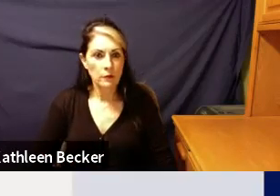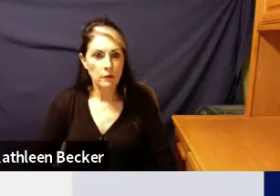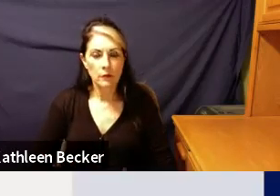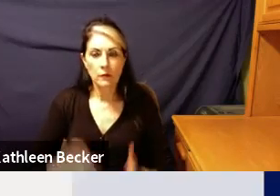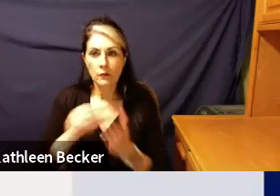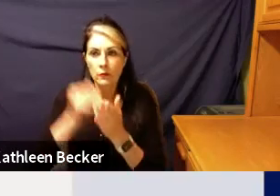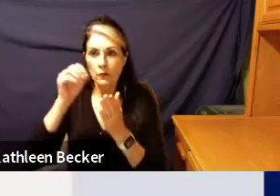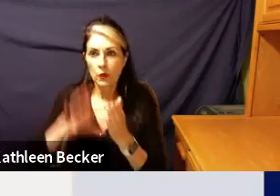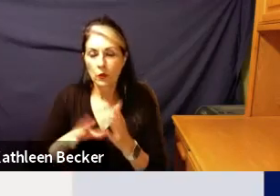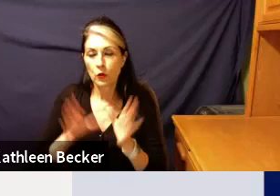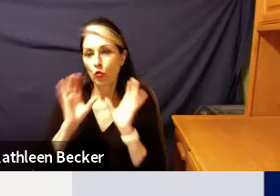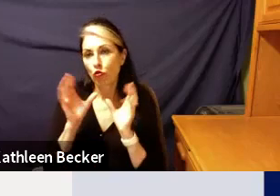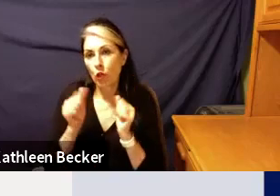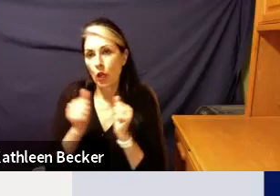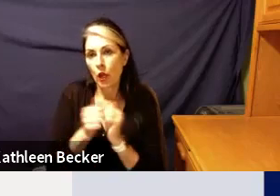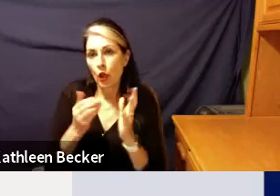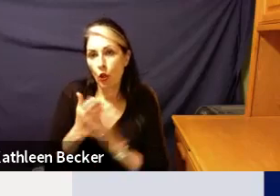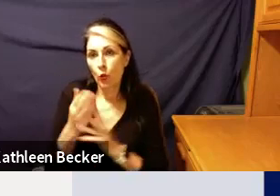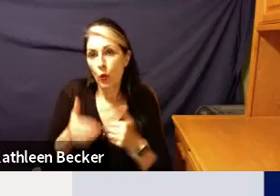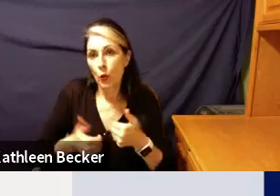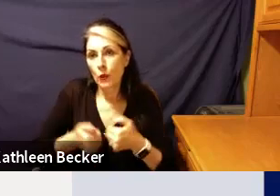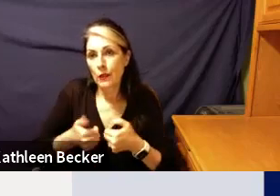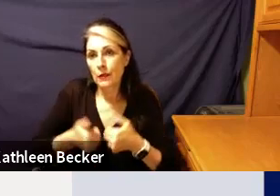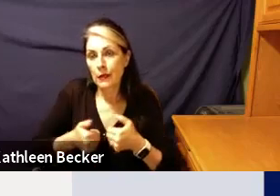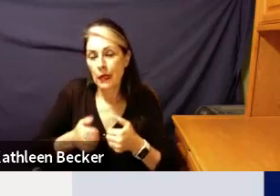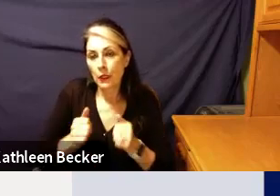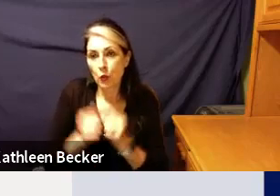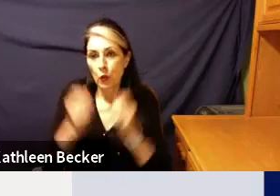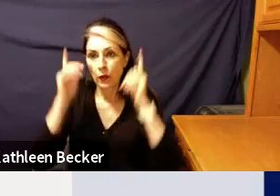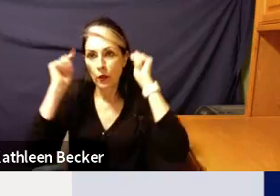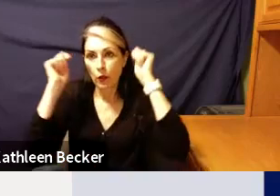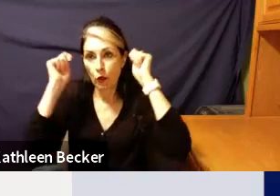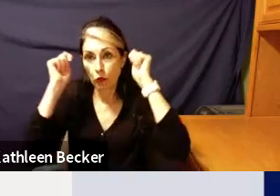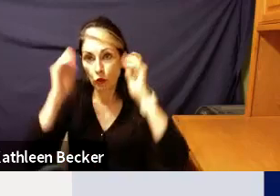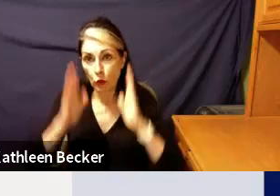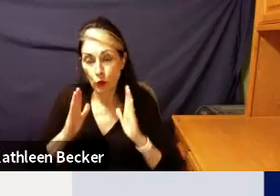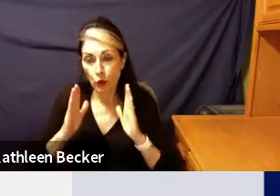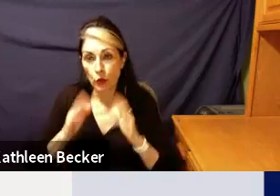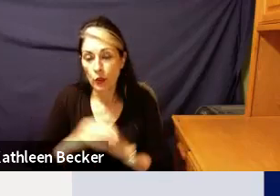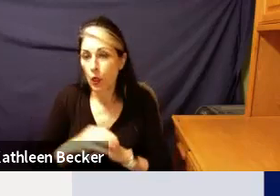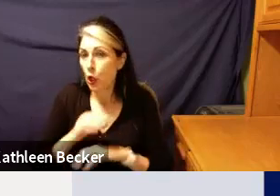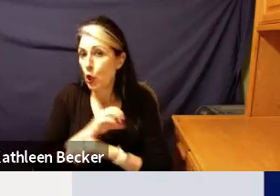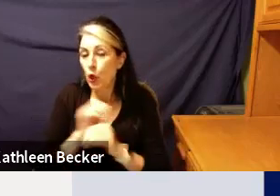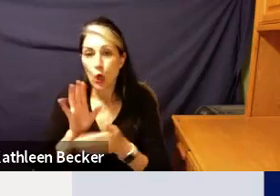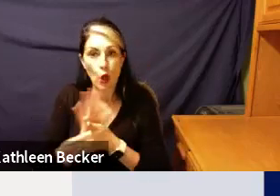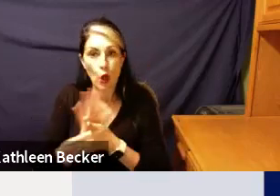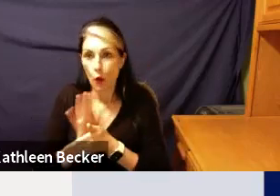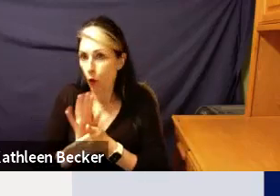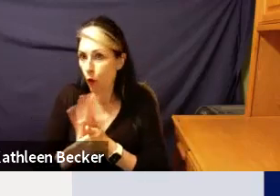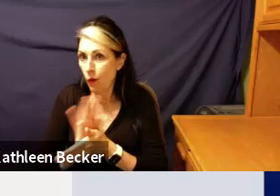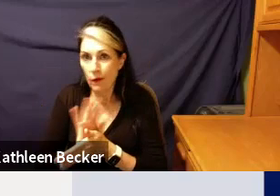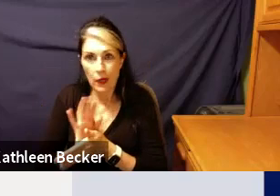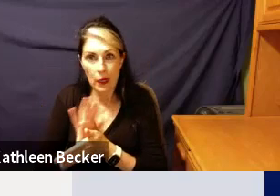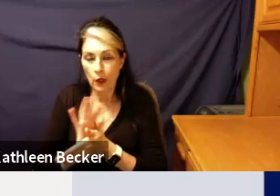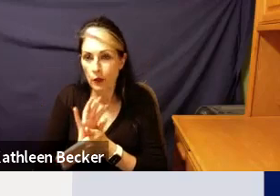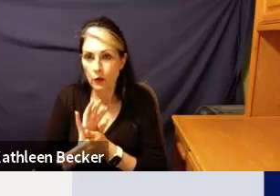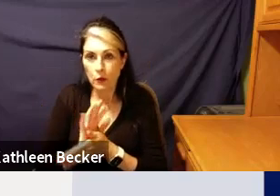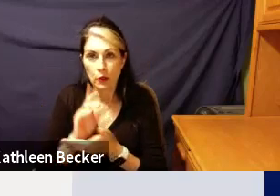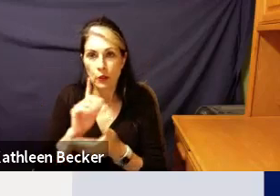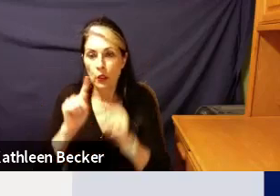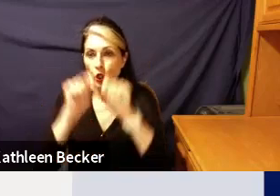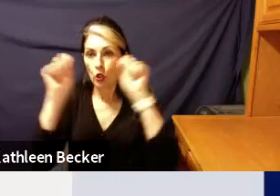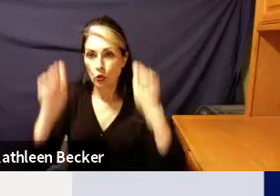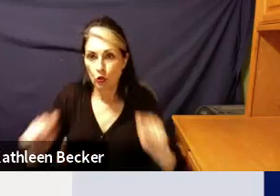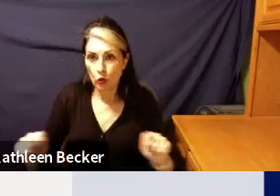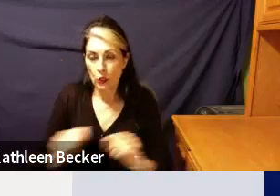Students will chat through text with their tutor. There is no video, and transcripts for